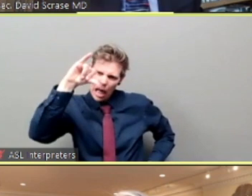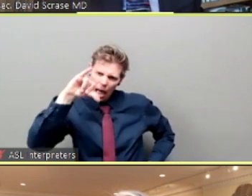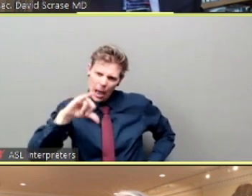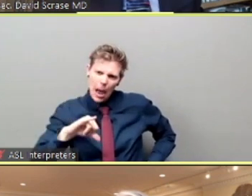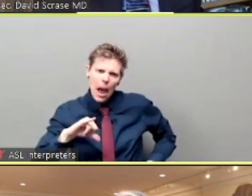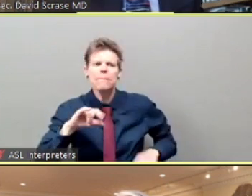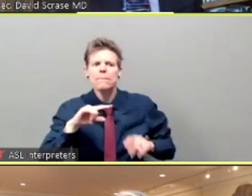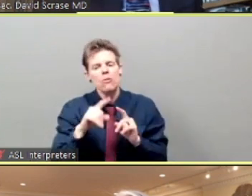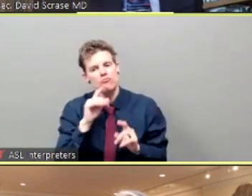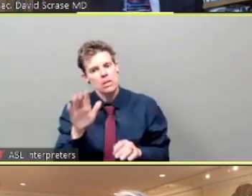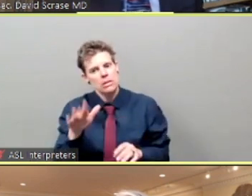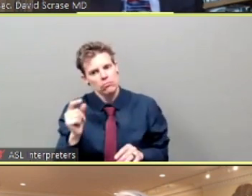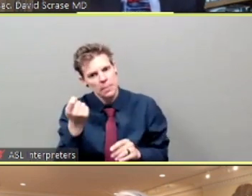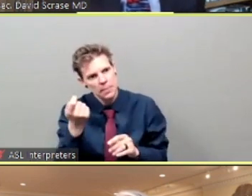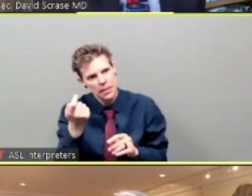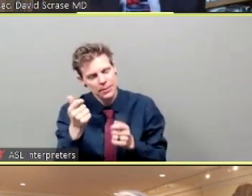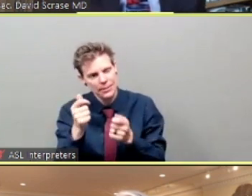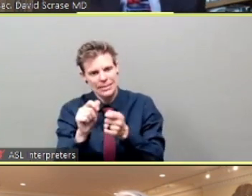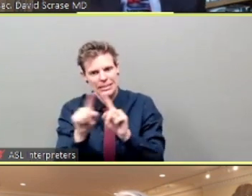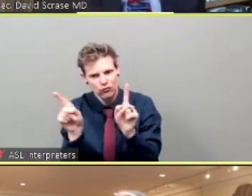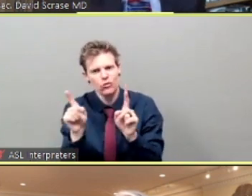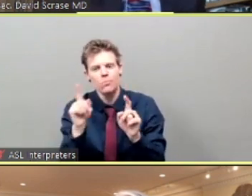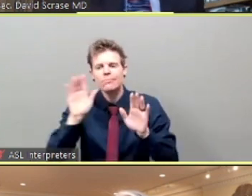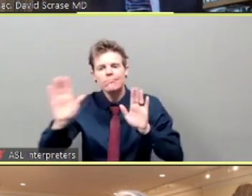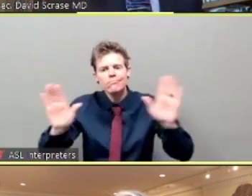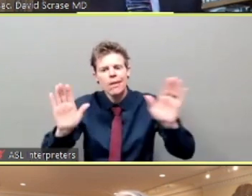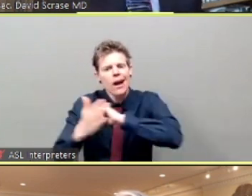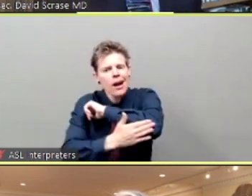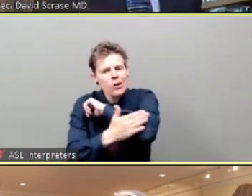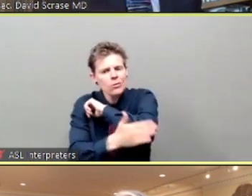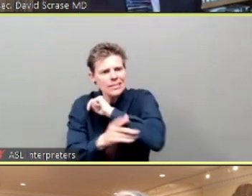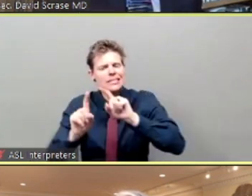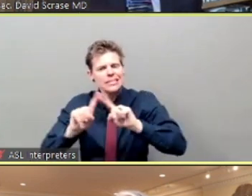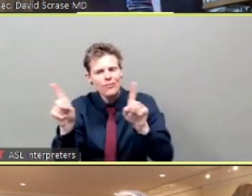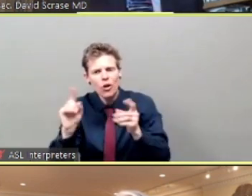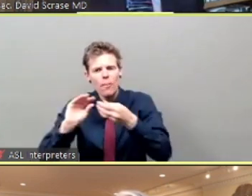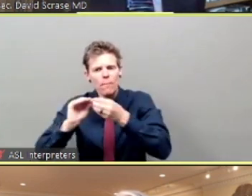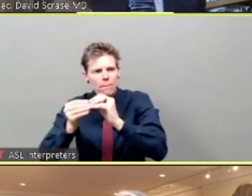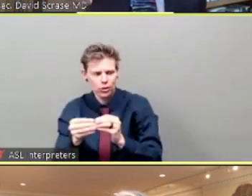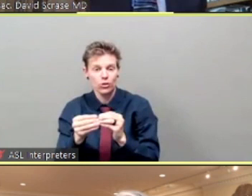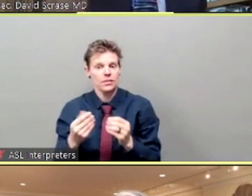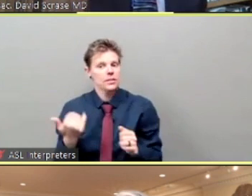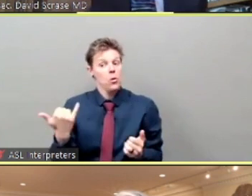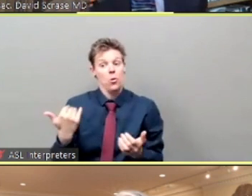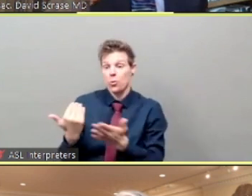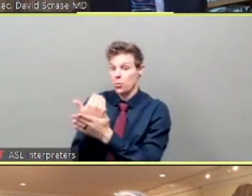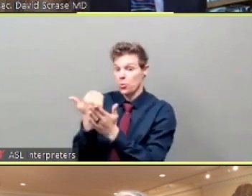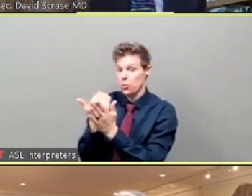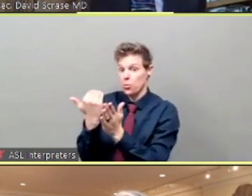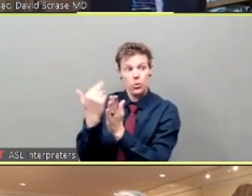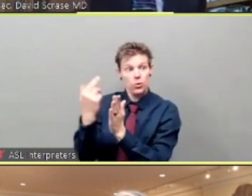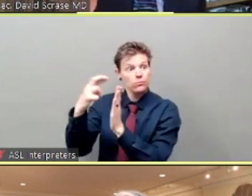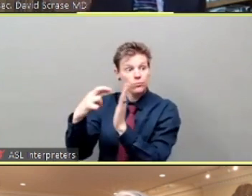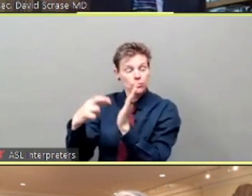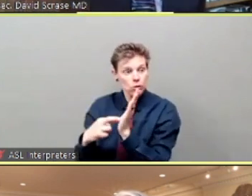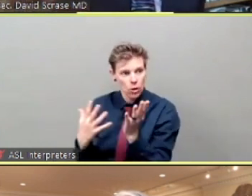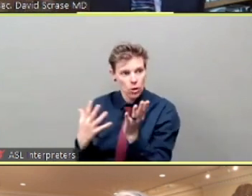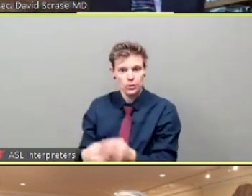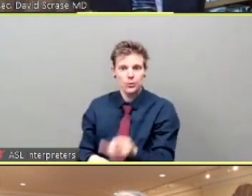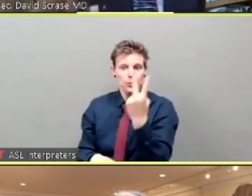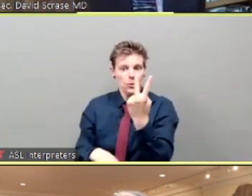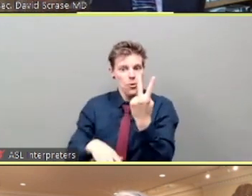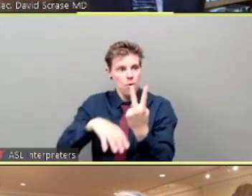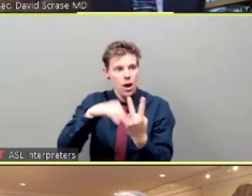because now you only have to have 2 out of 3 criteria to be green. And you can have 2 out of 3 criteria 2 times in a